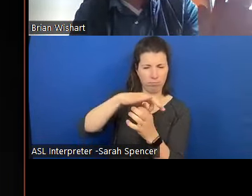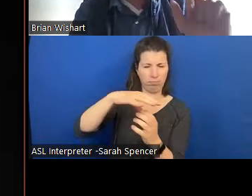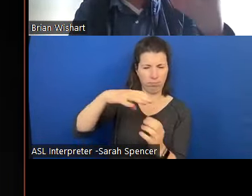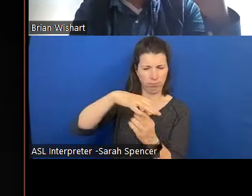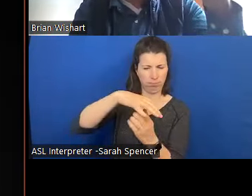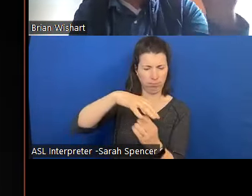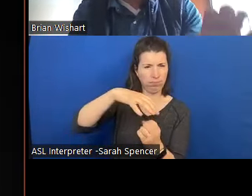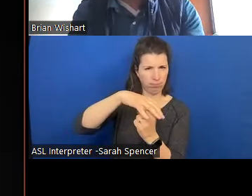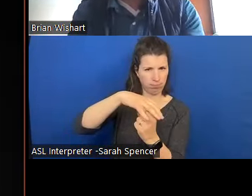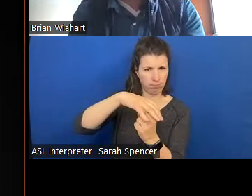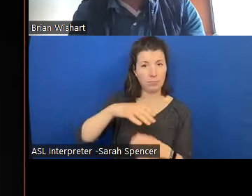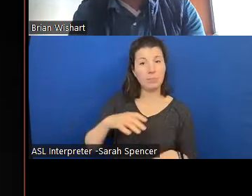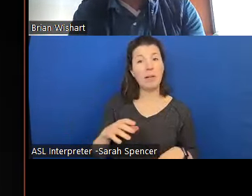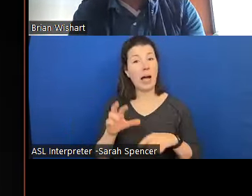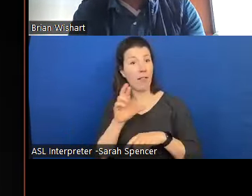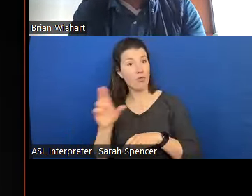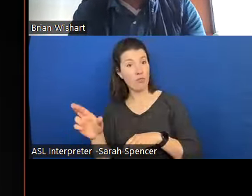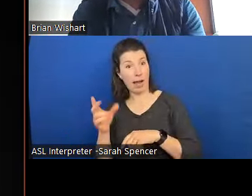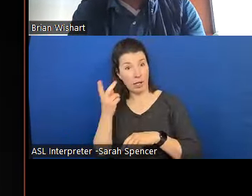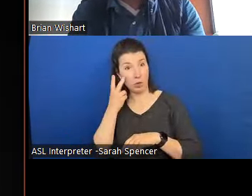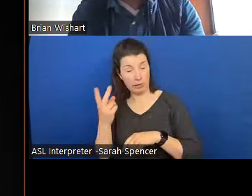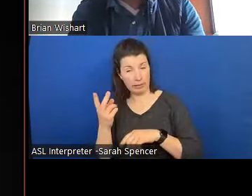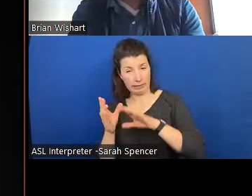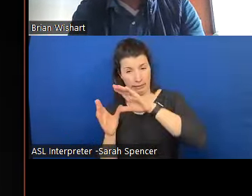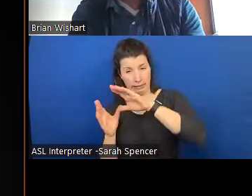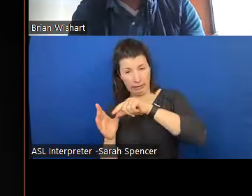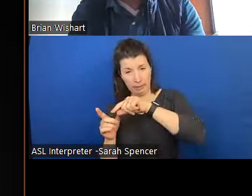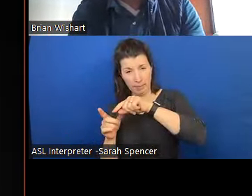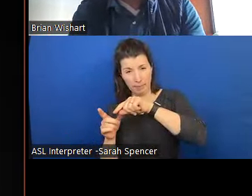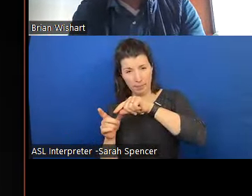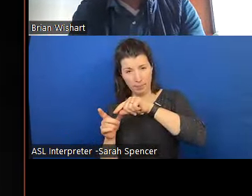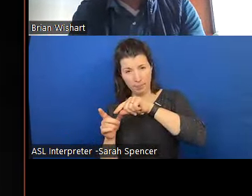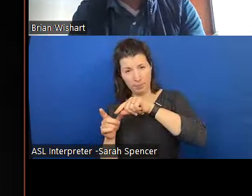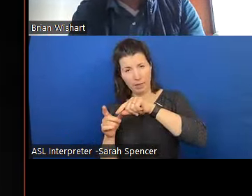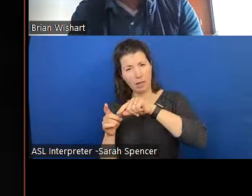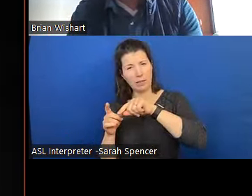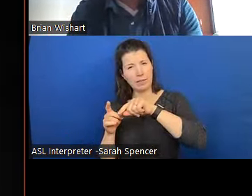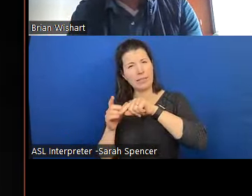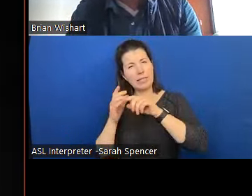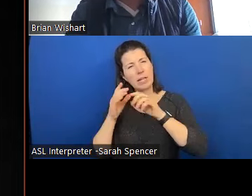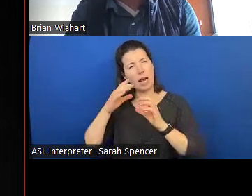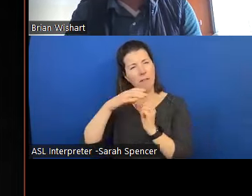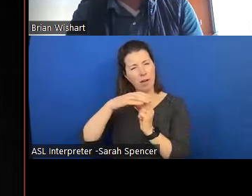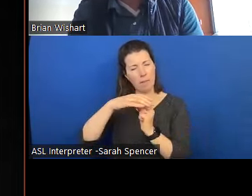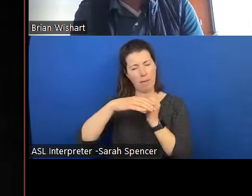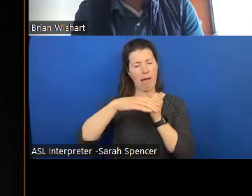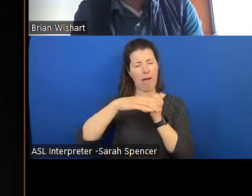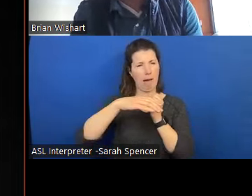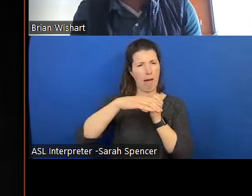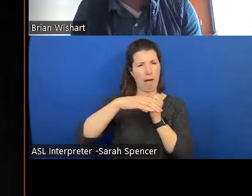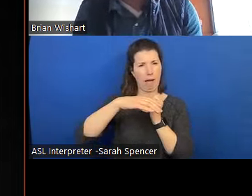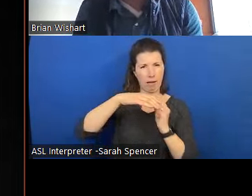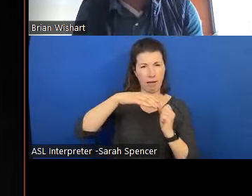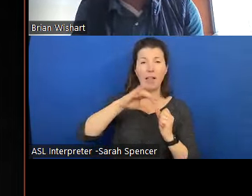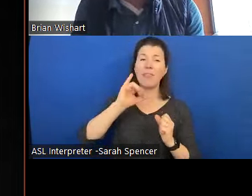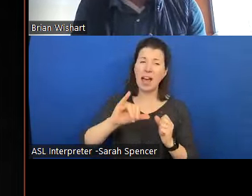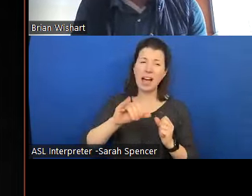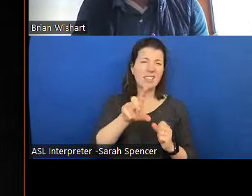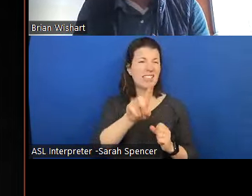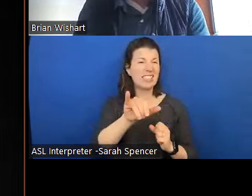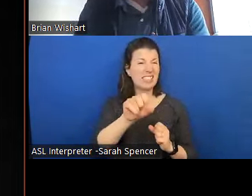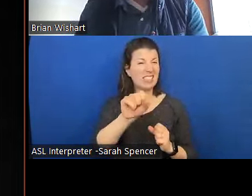left side of the picture, which would be the right side of the patient, you can see it sitting sort of up and back. And so that would be a dislocation. That's somewhat of what we're